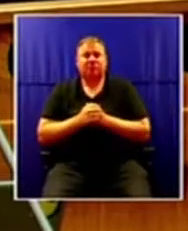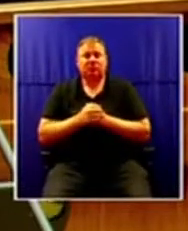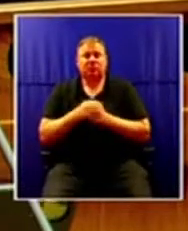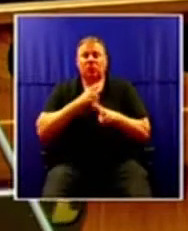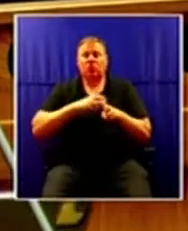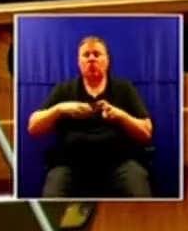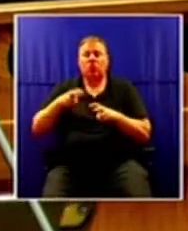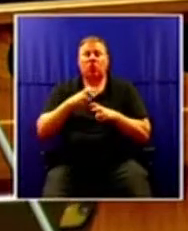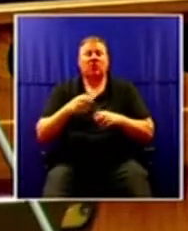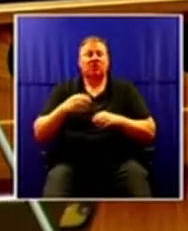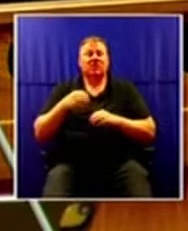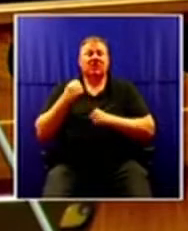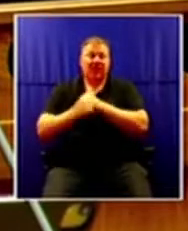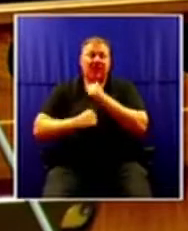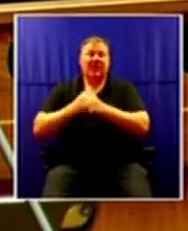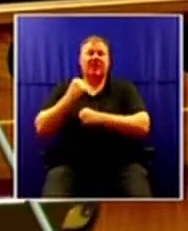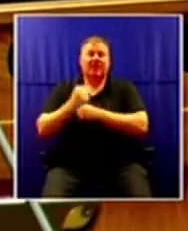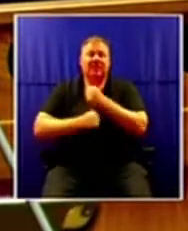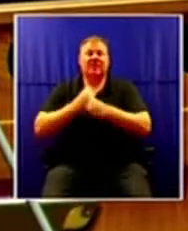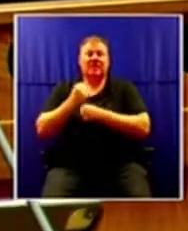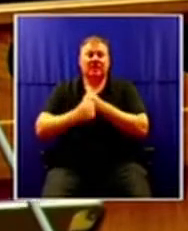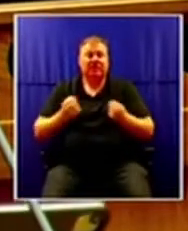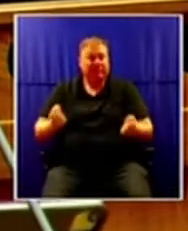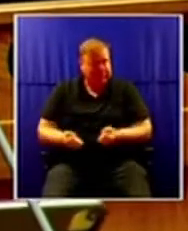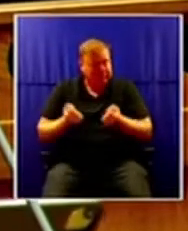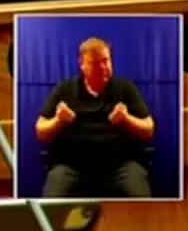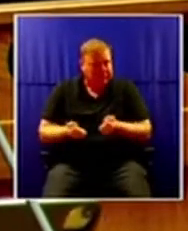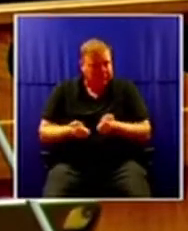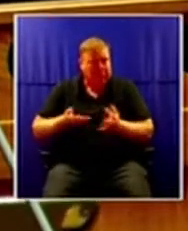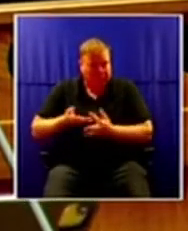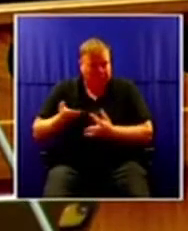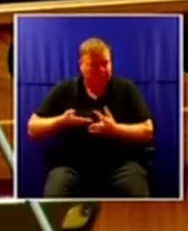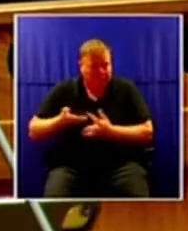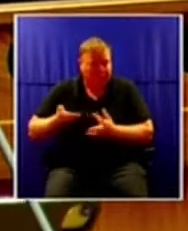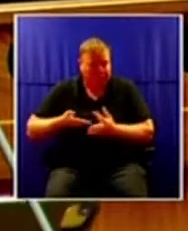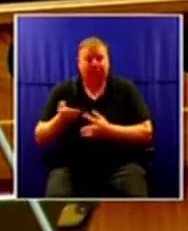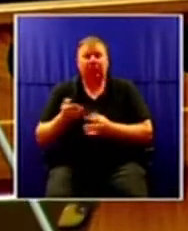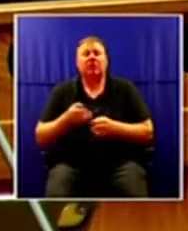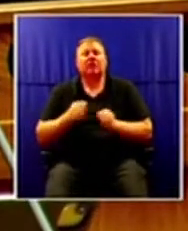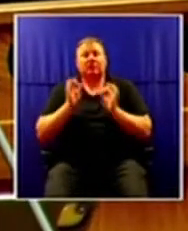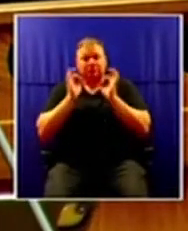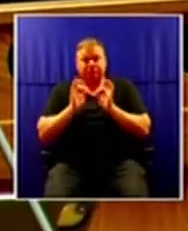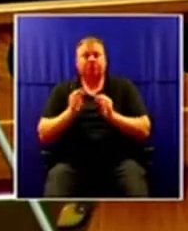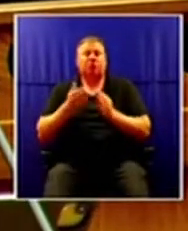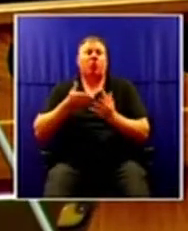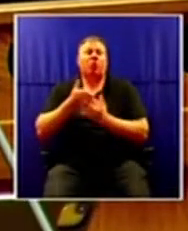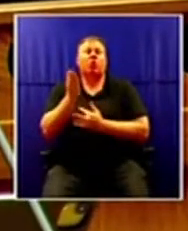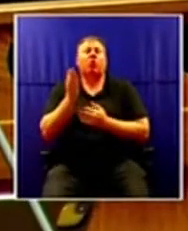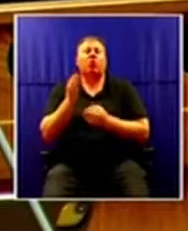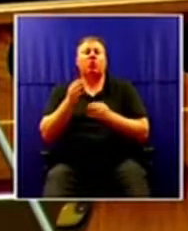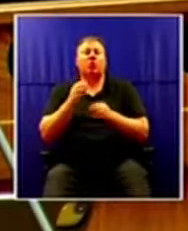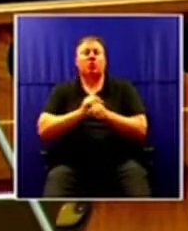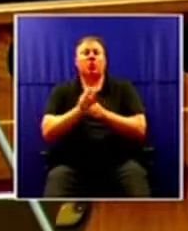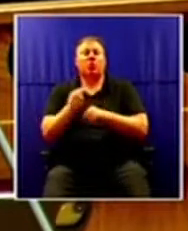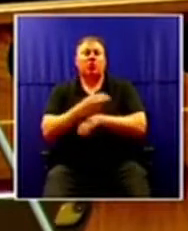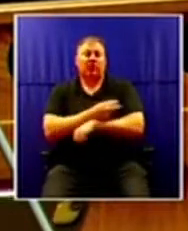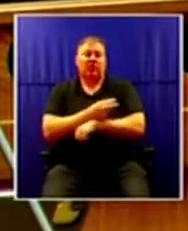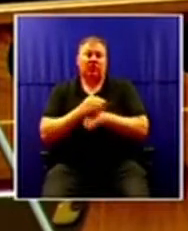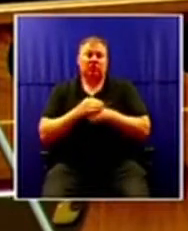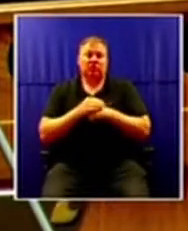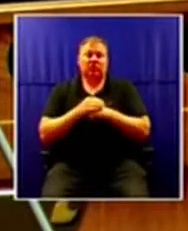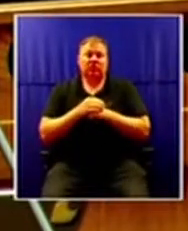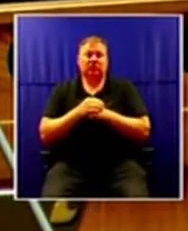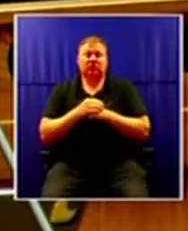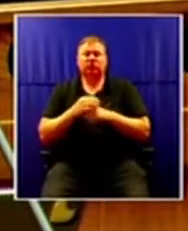over decades, and even during the pandemic, with the work that we are doing now, we are confident that